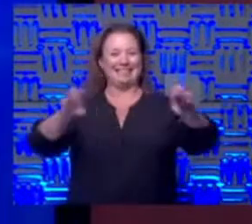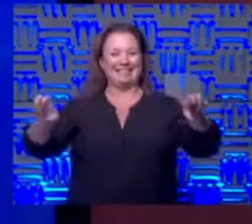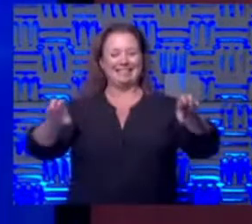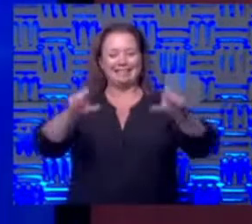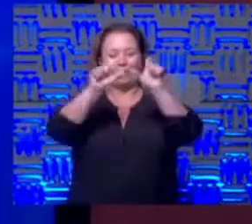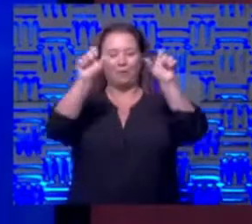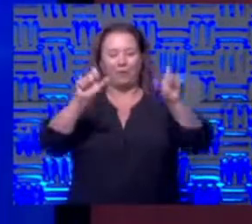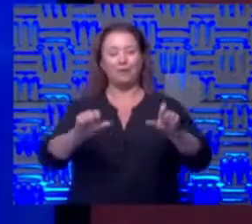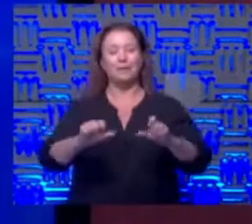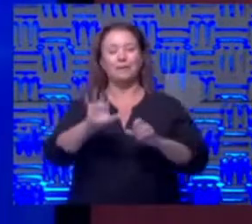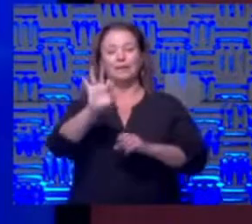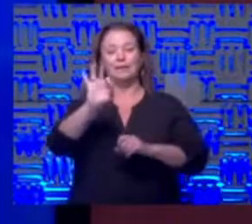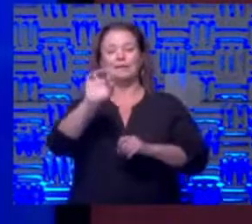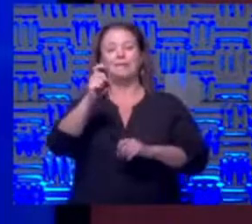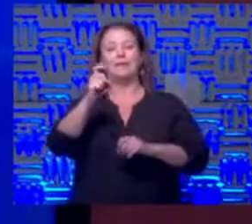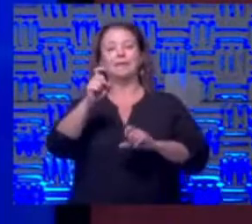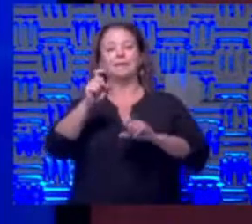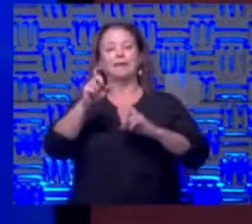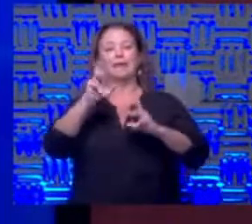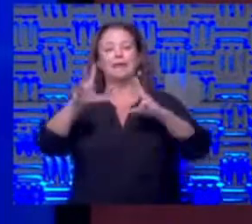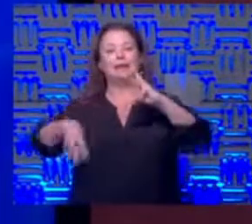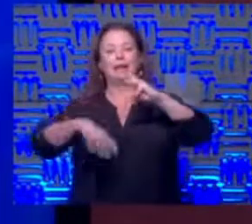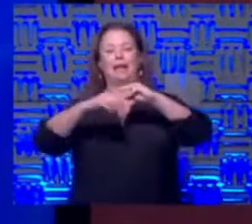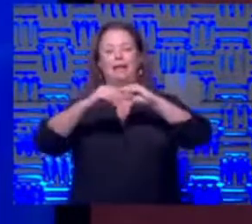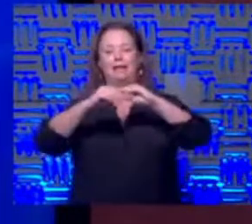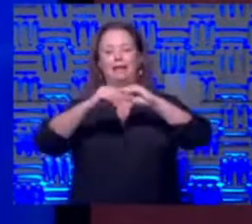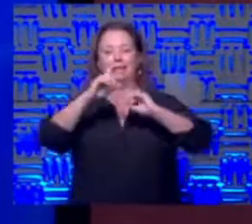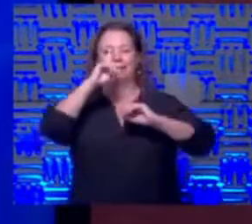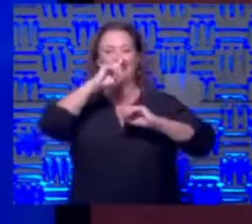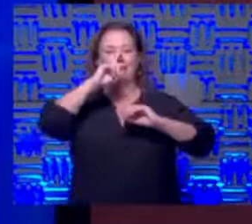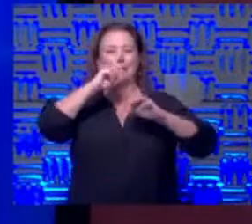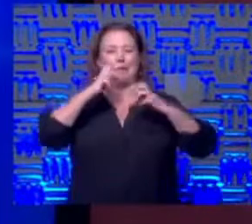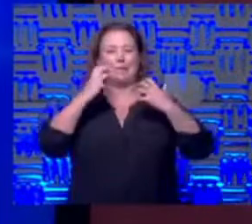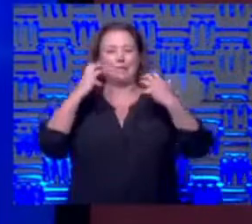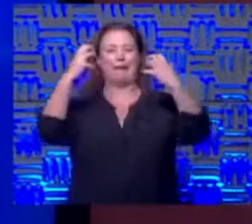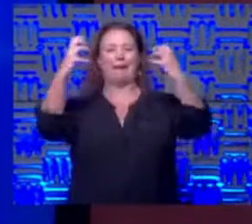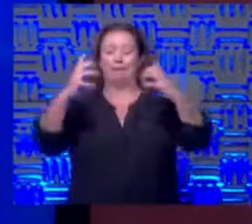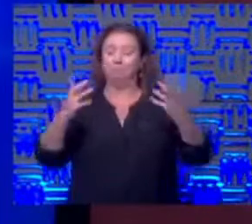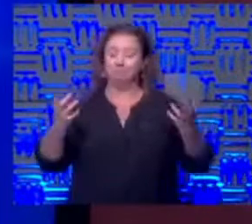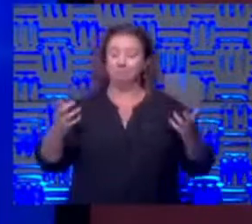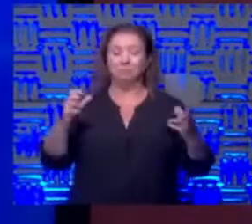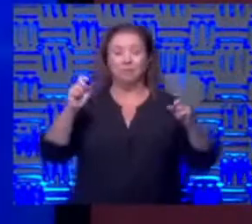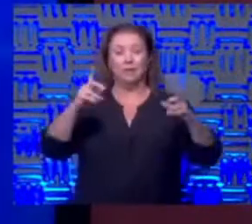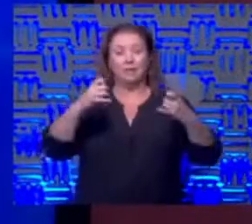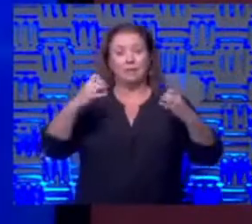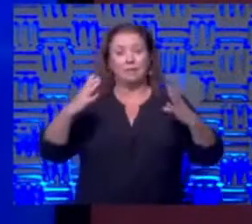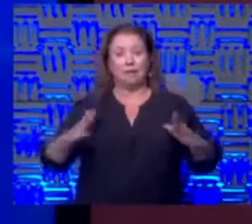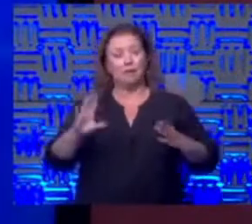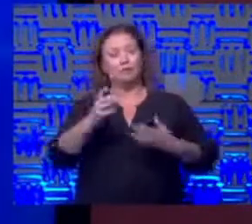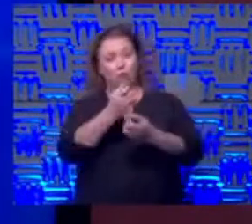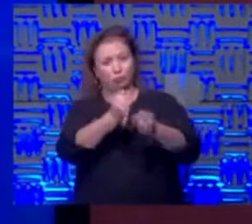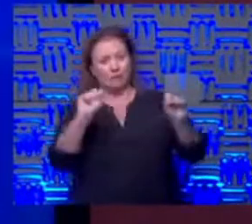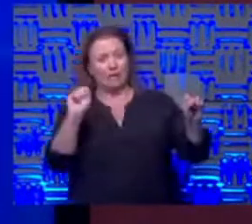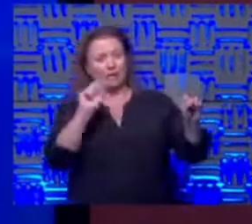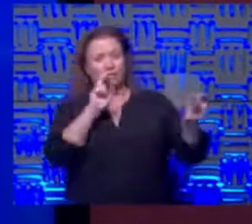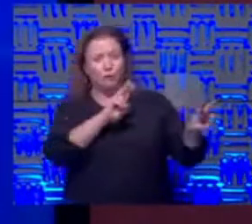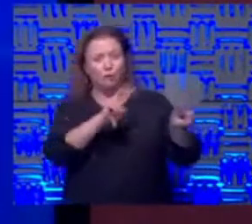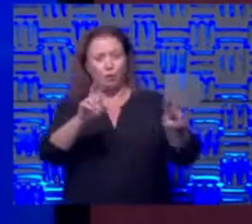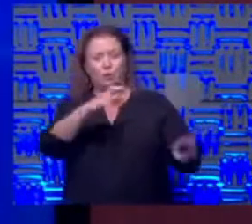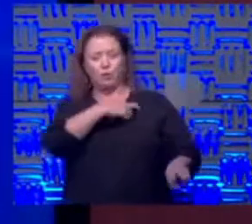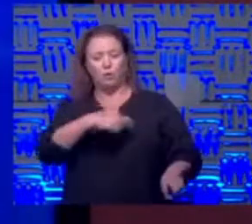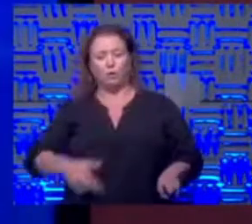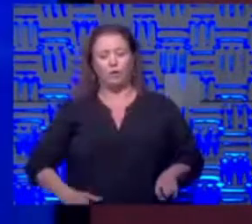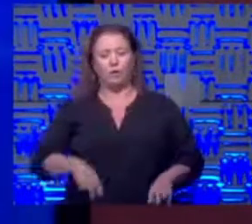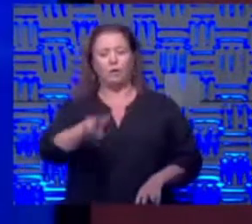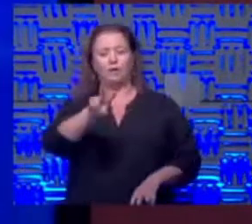cutouts. And then Fox had put in the kind of the sort of pseudo crowd in there, and okay, the players are pretty safe. And if you look at the Royals, Vensky